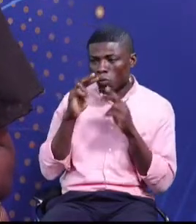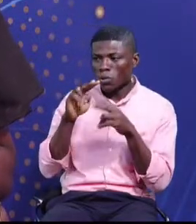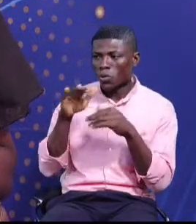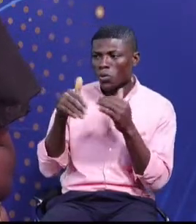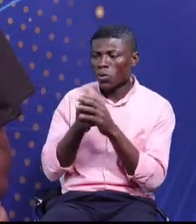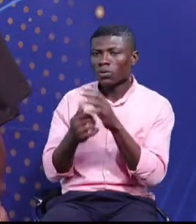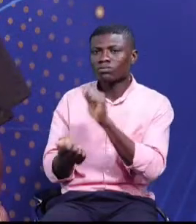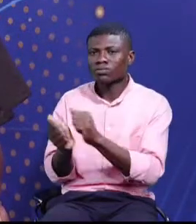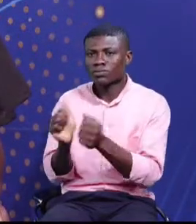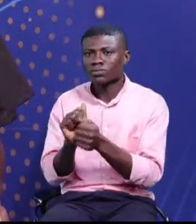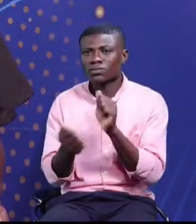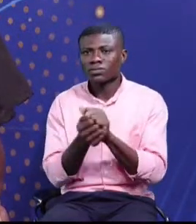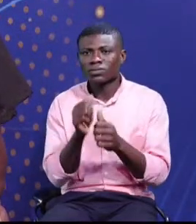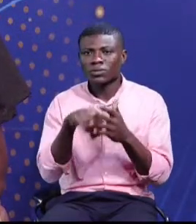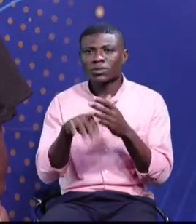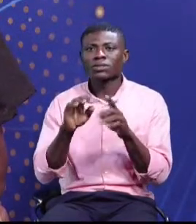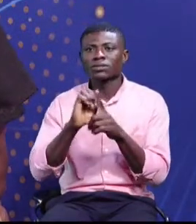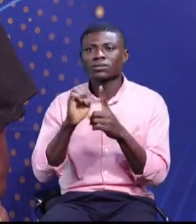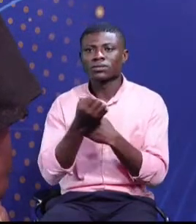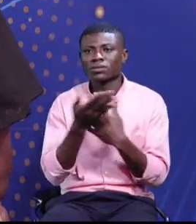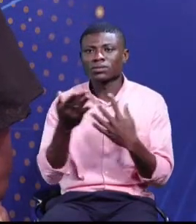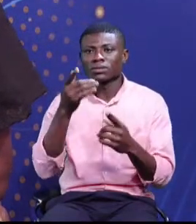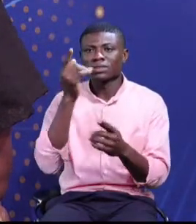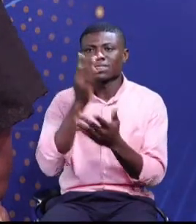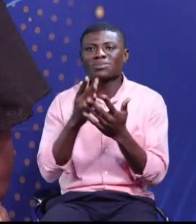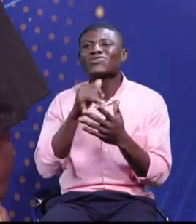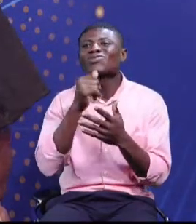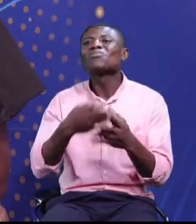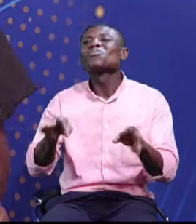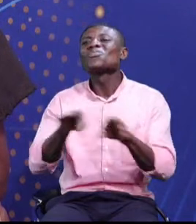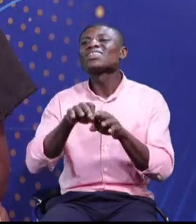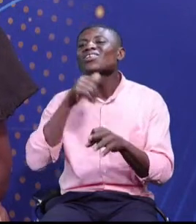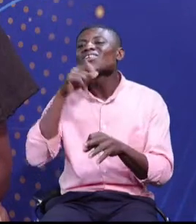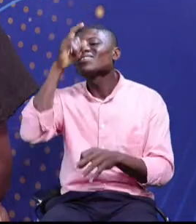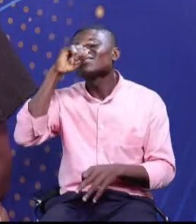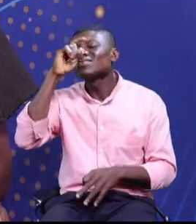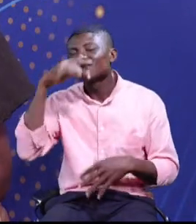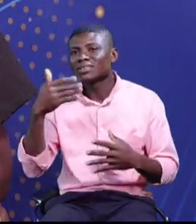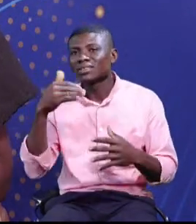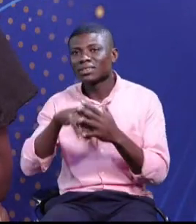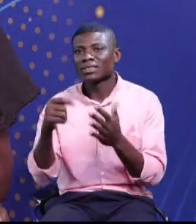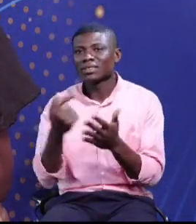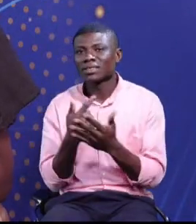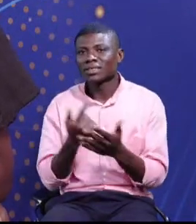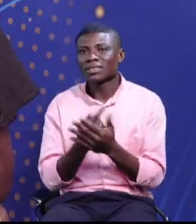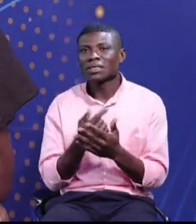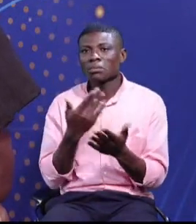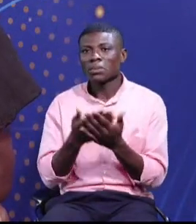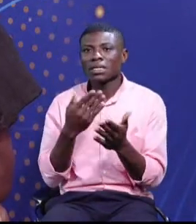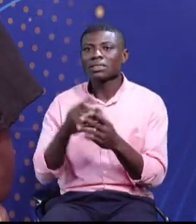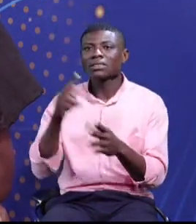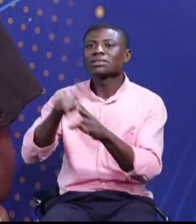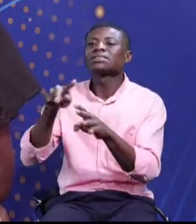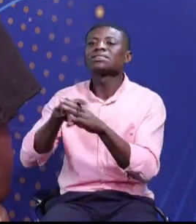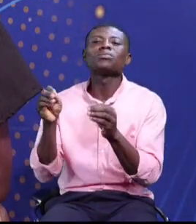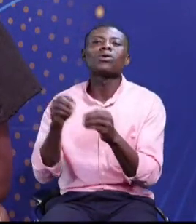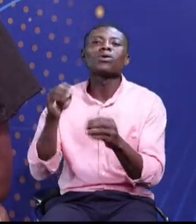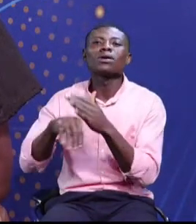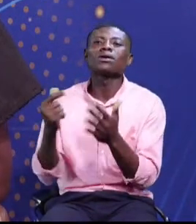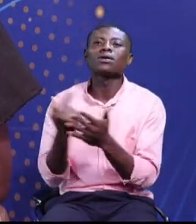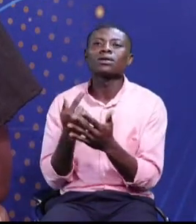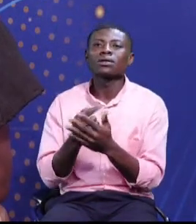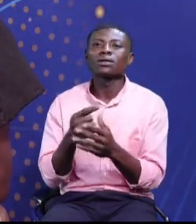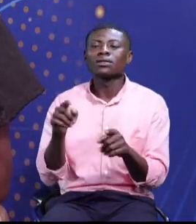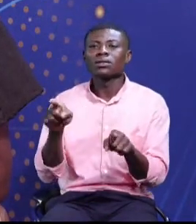the changes in the environment, and some things just don't make sense. Okay. In Ghana, there's a lot of money laundering that takes place. There's a